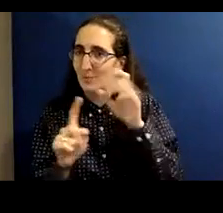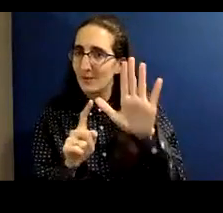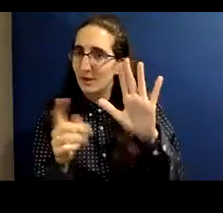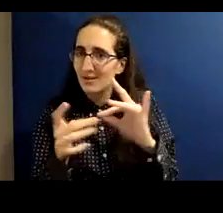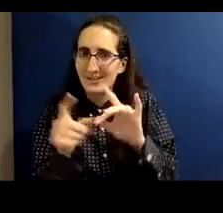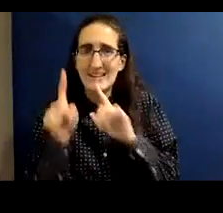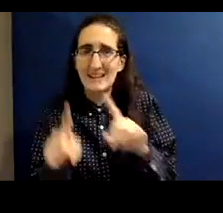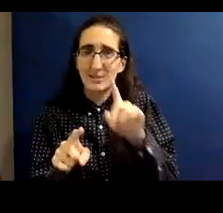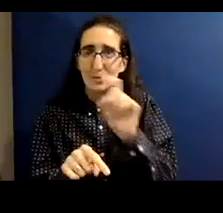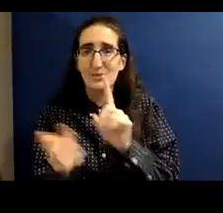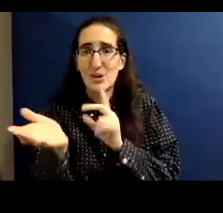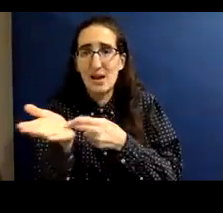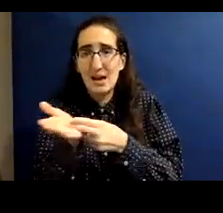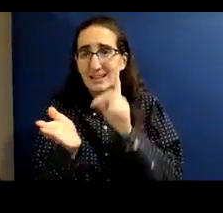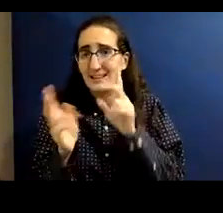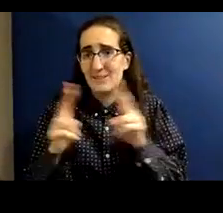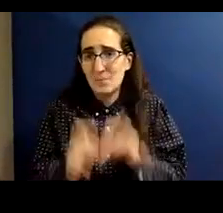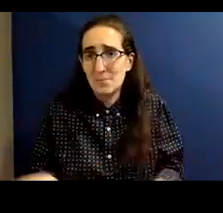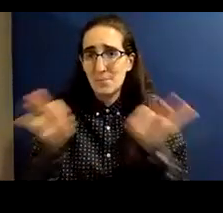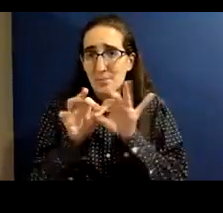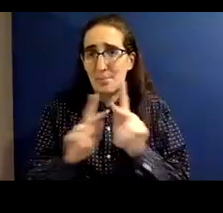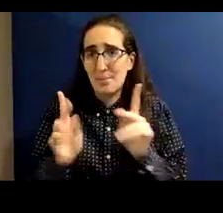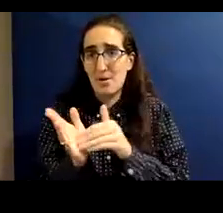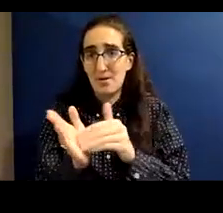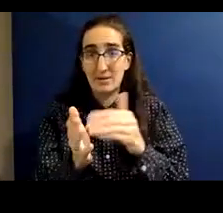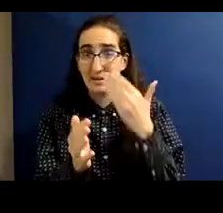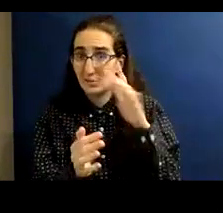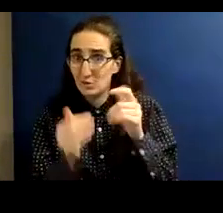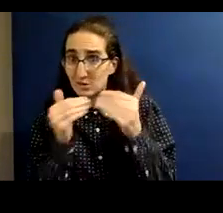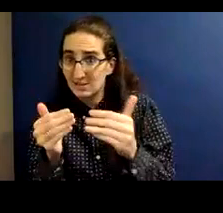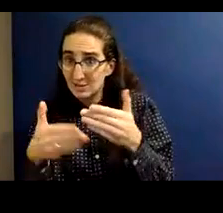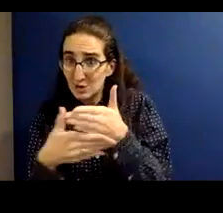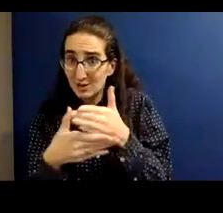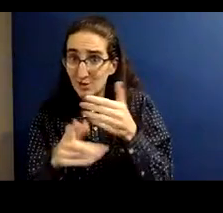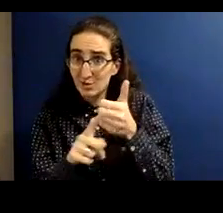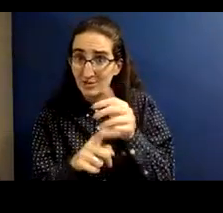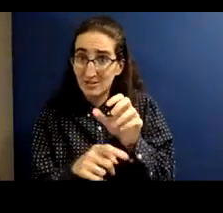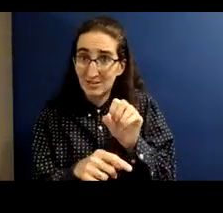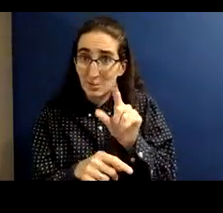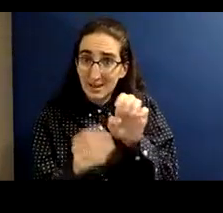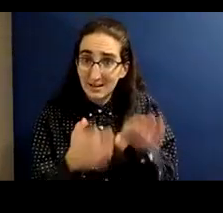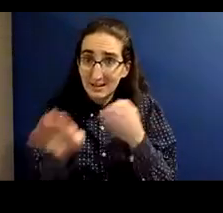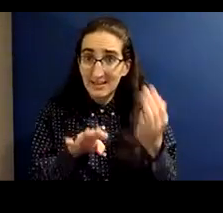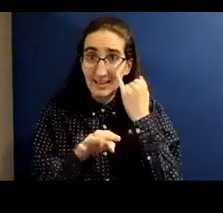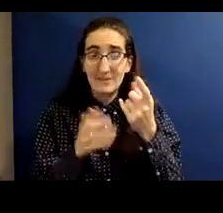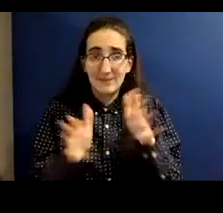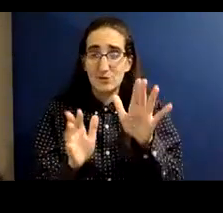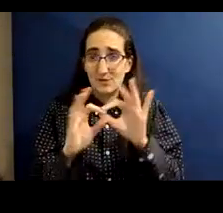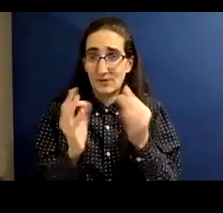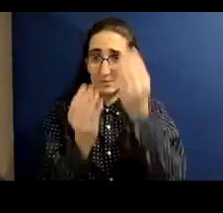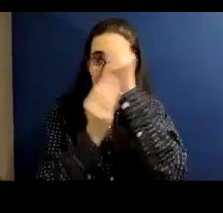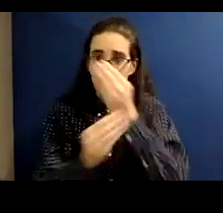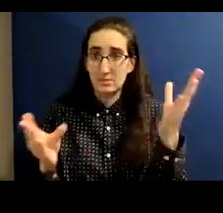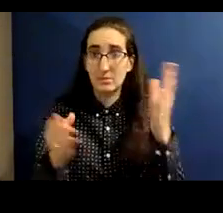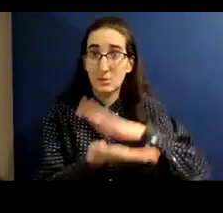their questions honestly. I think this is very important. People often don't know whether they should share that it was a suicide death. It is, if it has been shared by the family and by